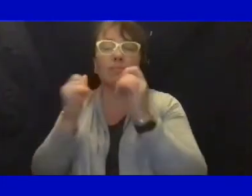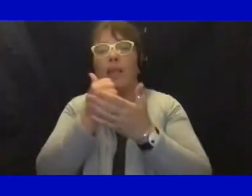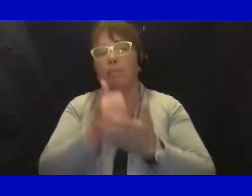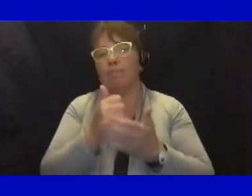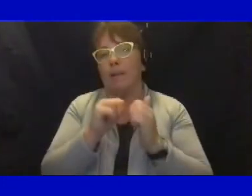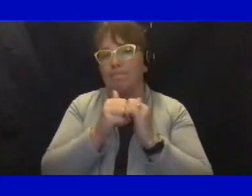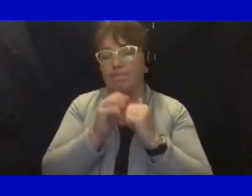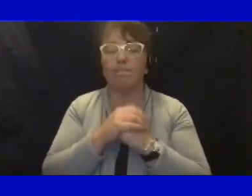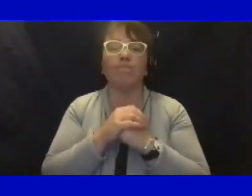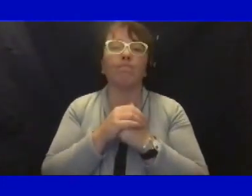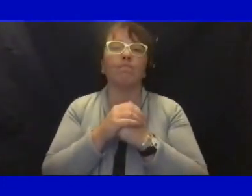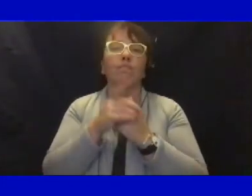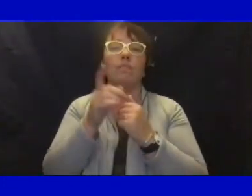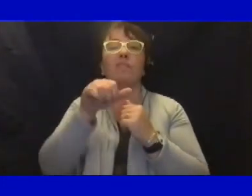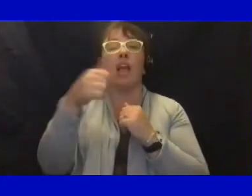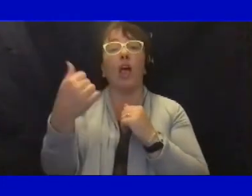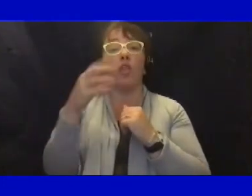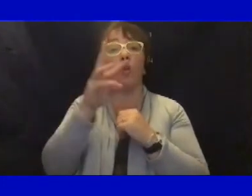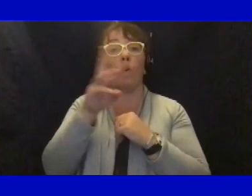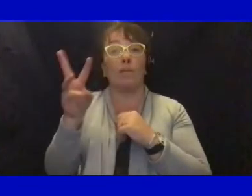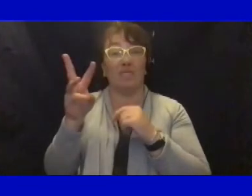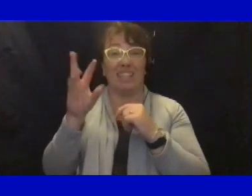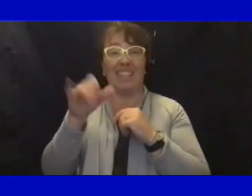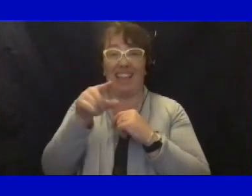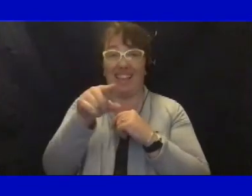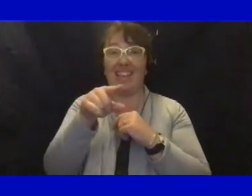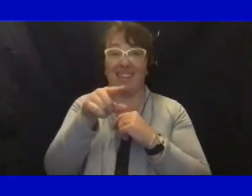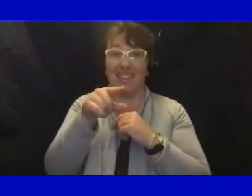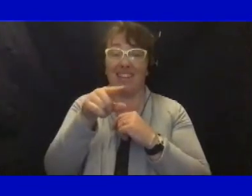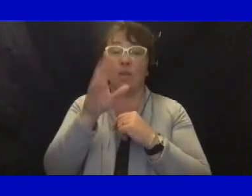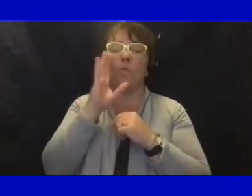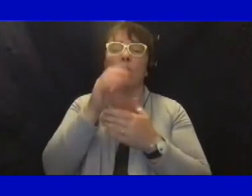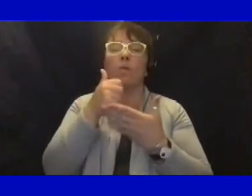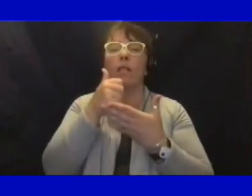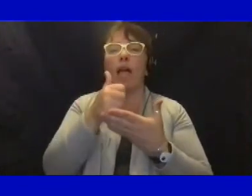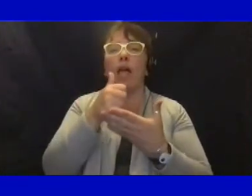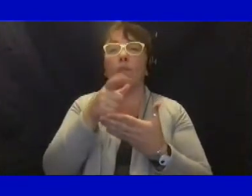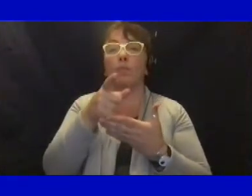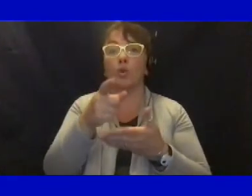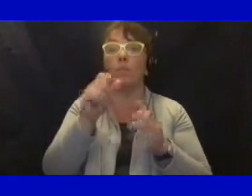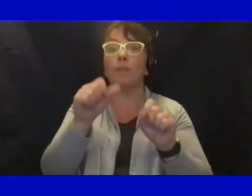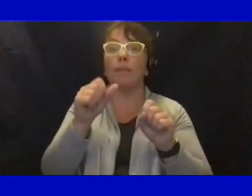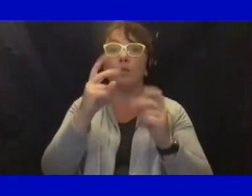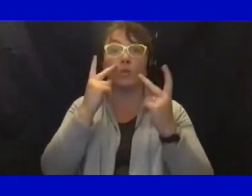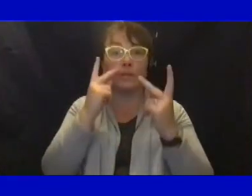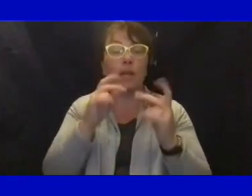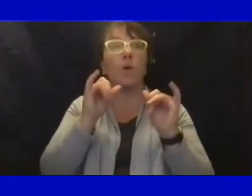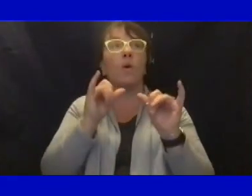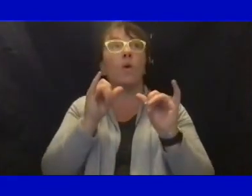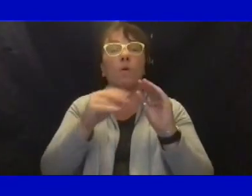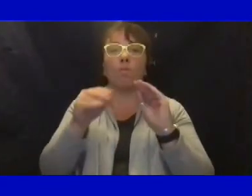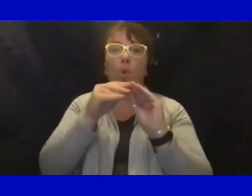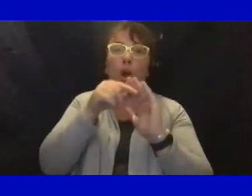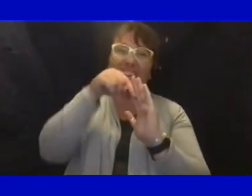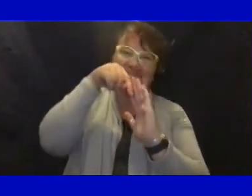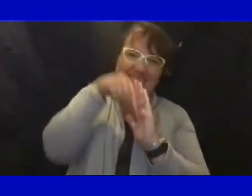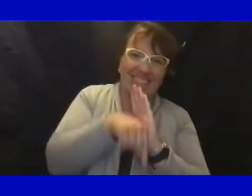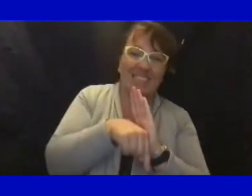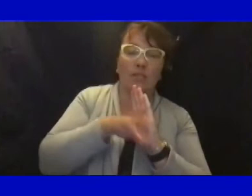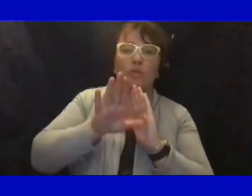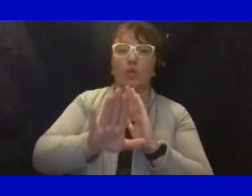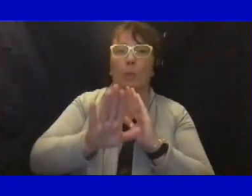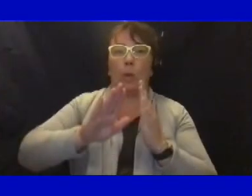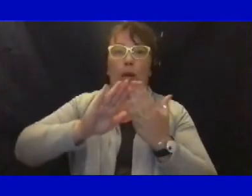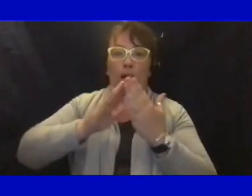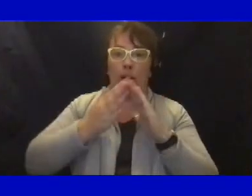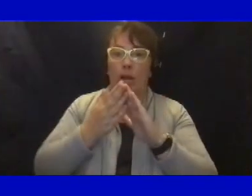rivcoready.org/stormready. That website will have all of the information we've collected on this burn area. So all the specialist reports that have been prepared, some homeowner's guide to